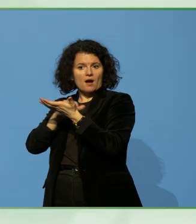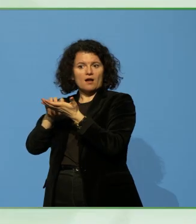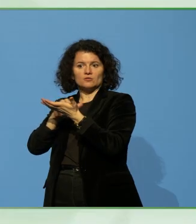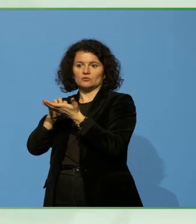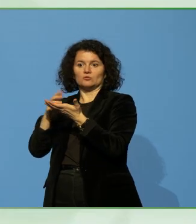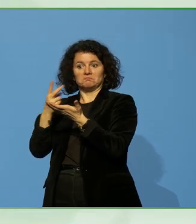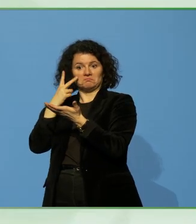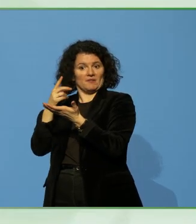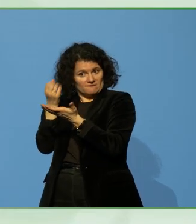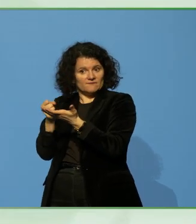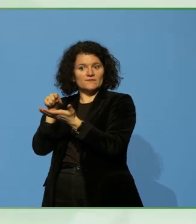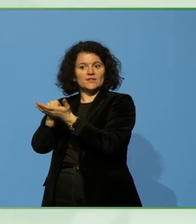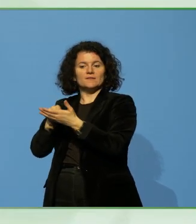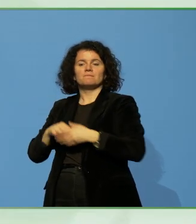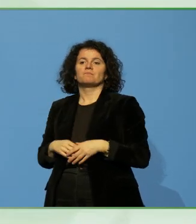which.